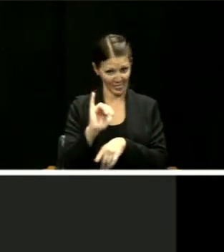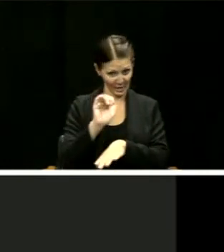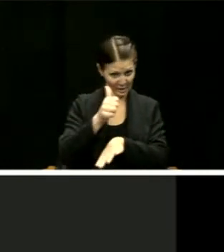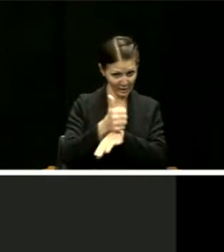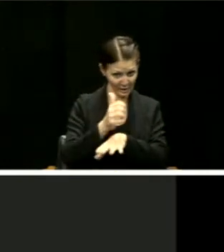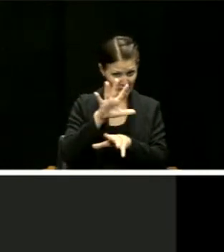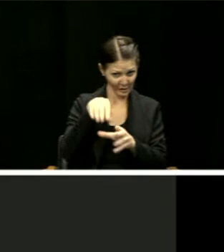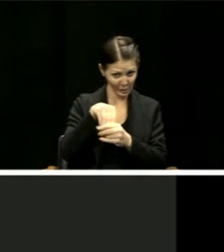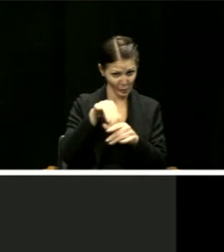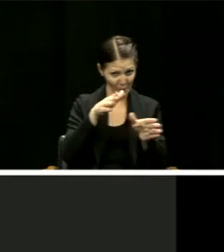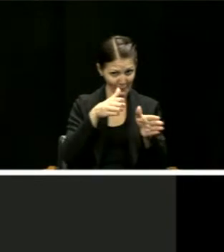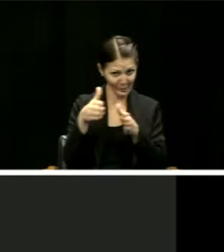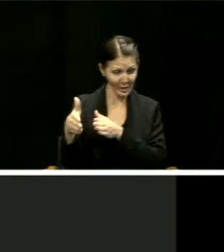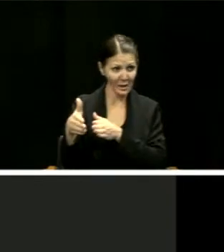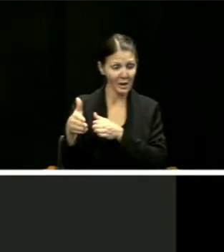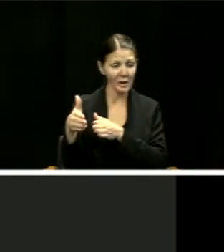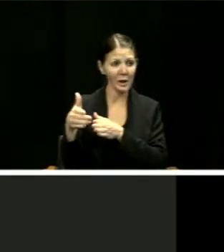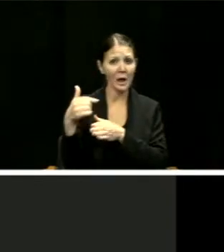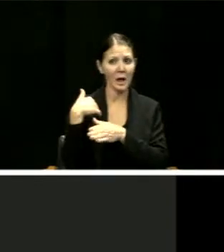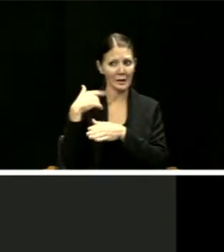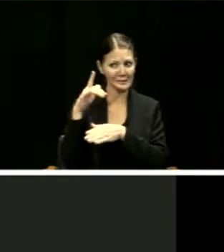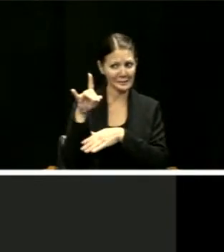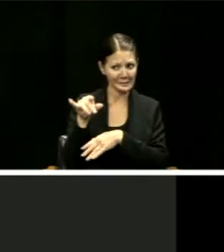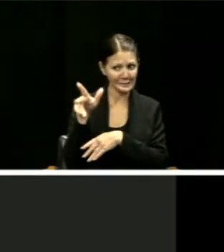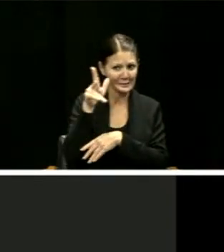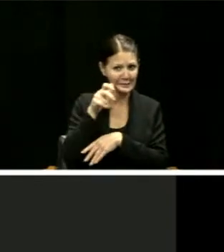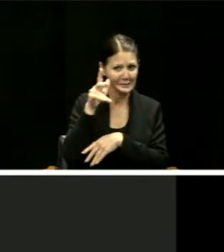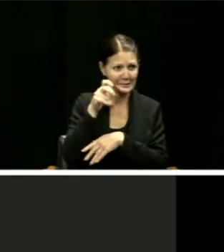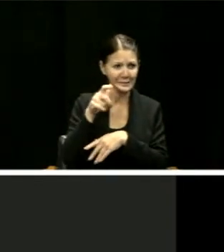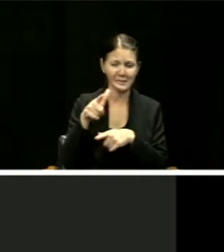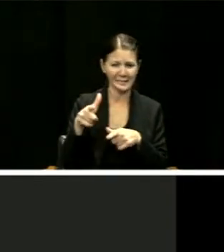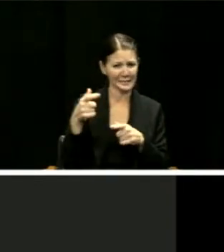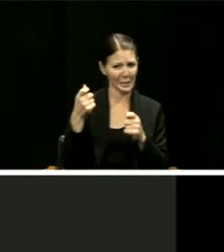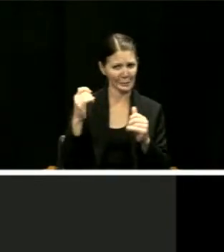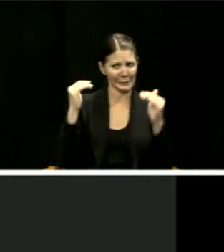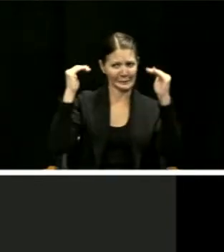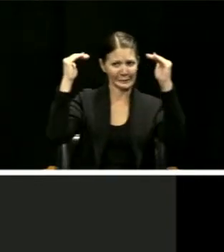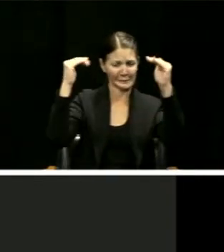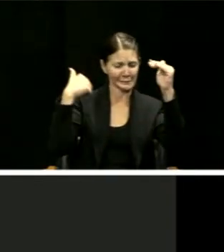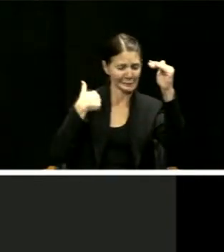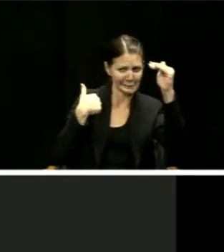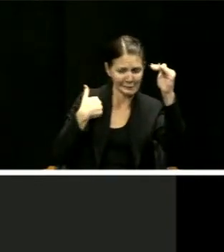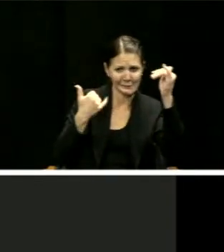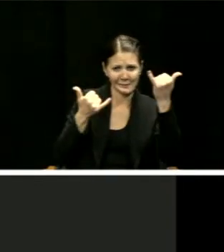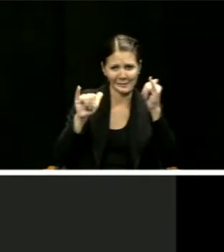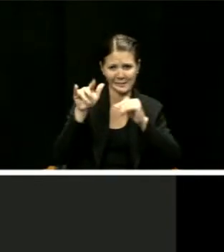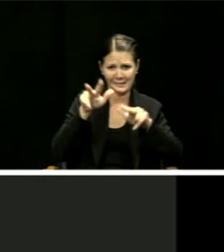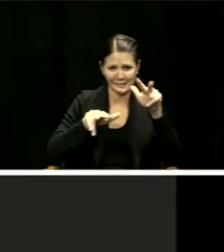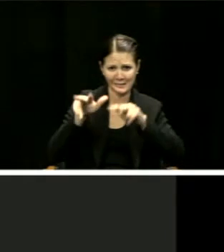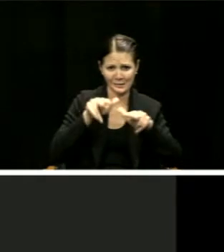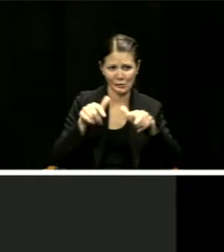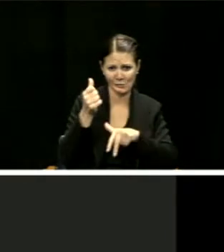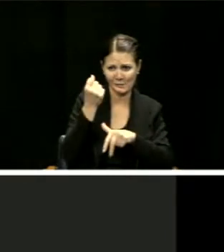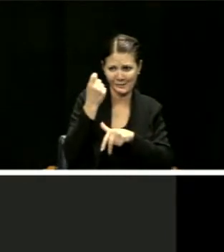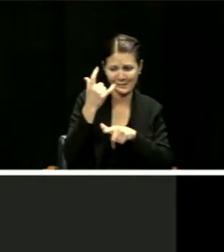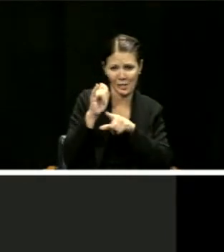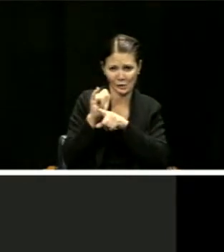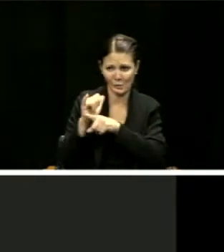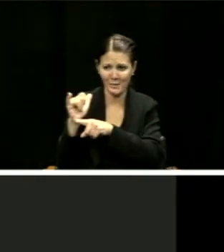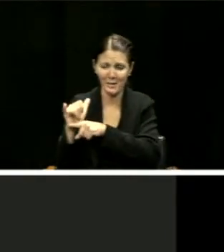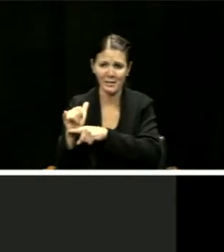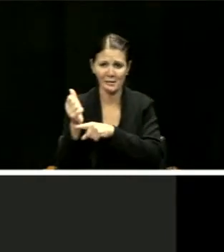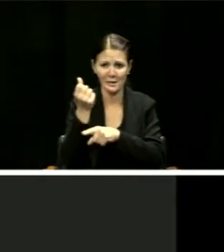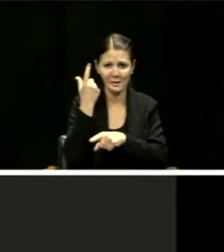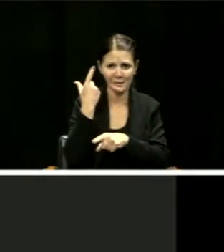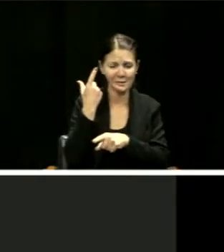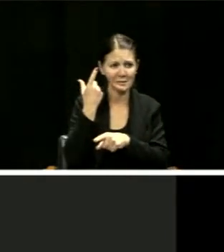plan. I sat through the whole presentation, but it is very high level, so I'm trying to, again, get the terminology and really follow